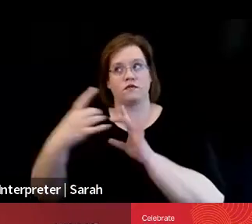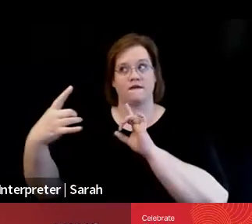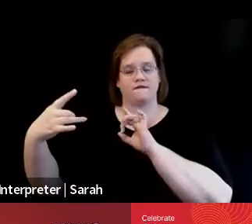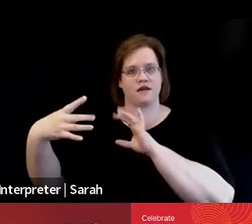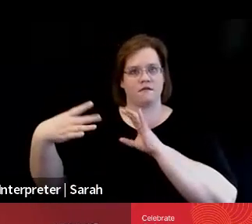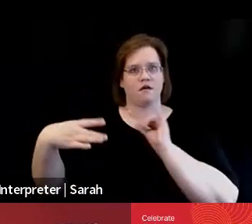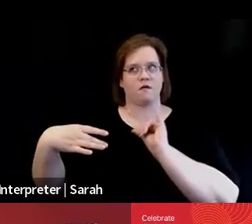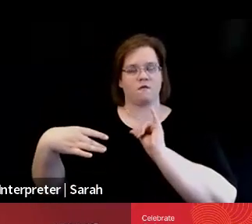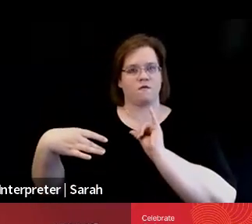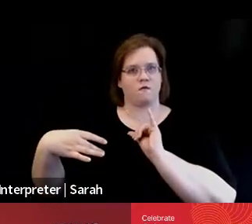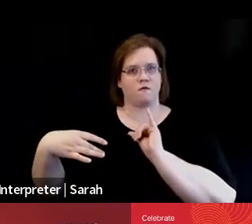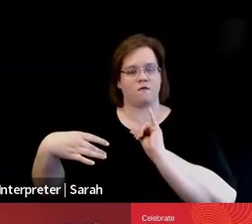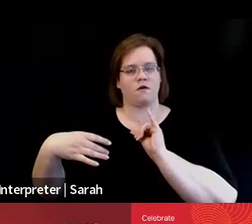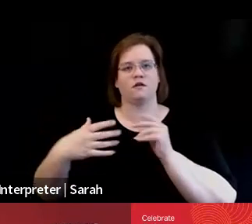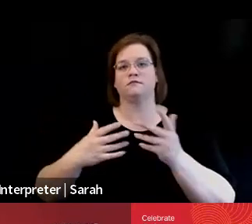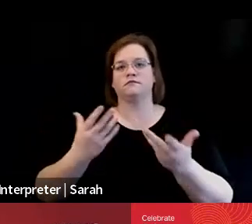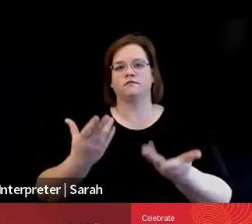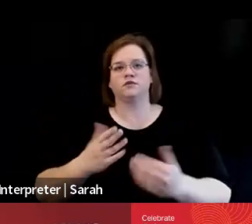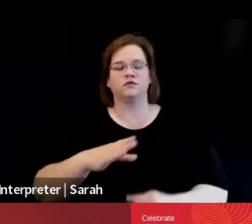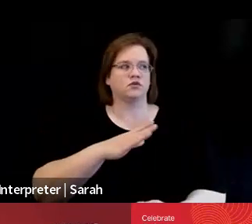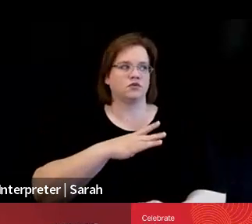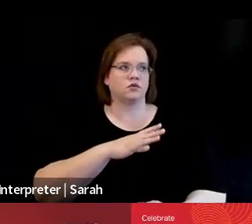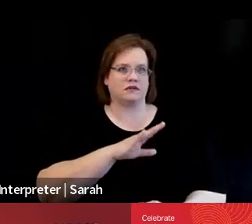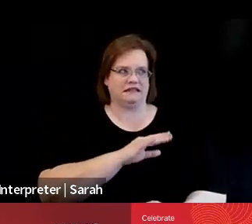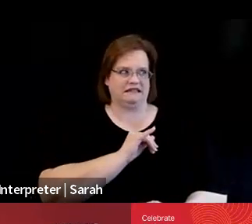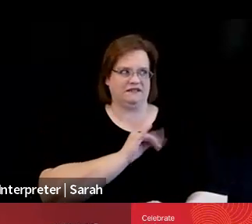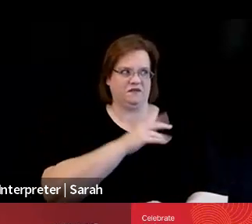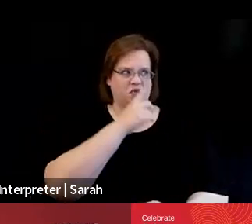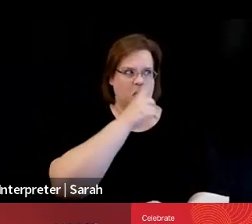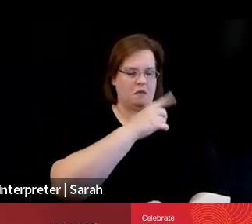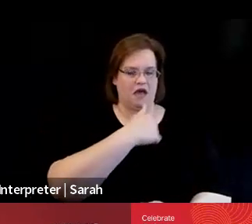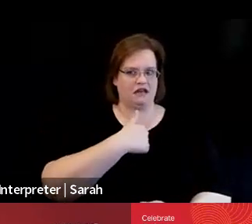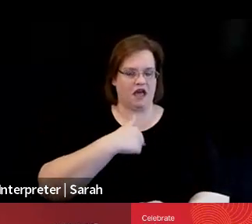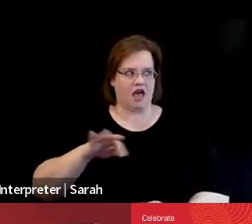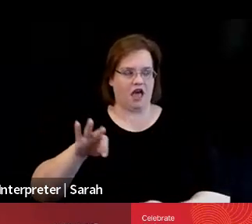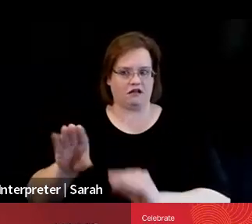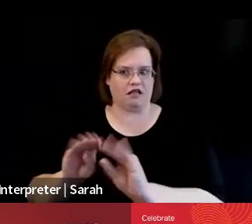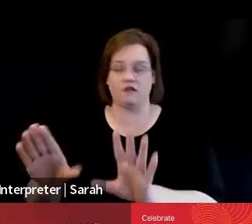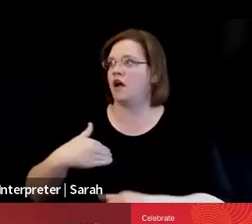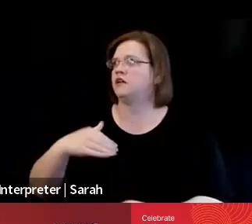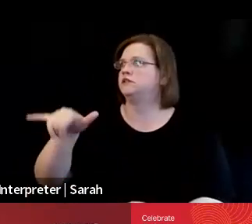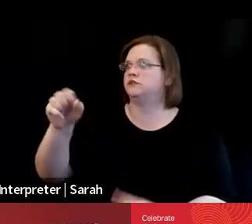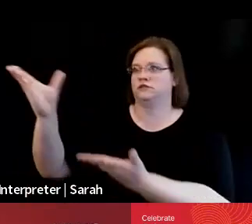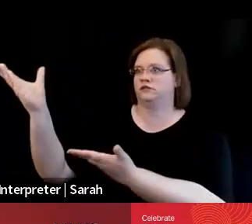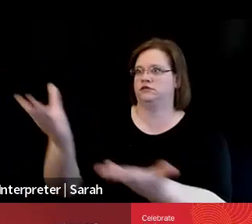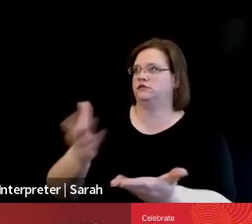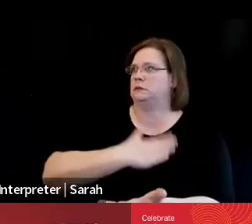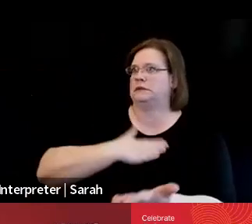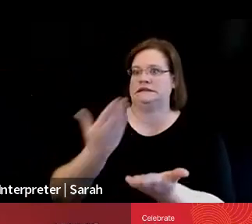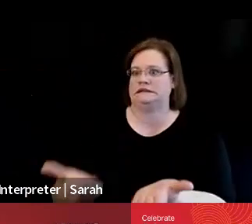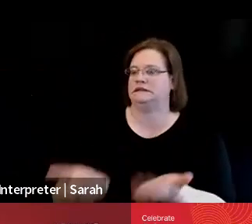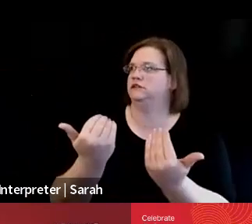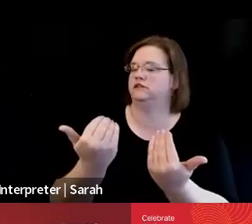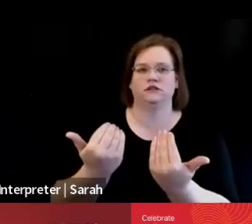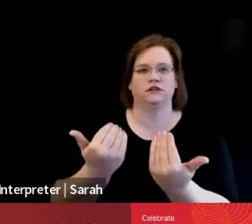because, and if there's a suggestion of oh, do you mind if I do this to make sure that they understand? It's I'd be yes, please go nuts.